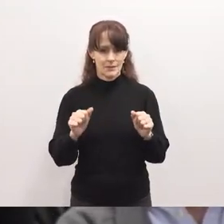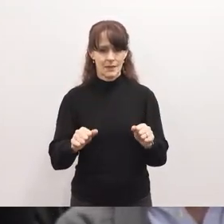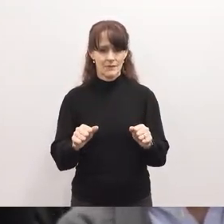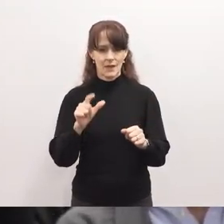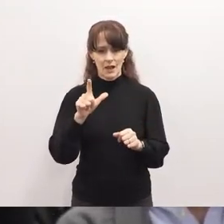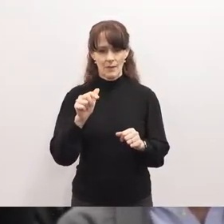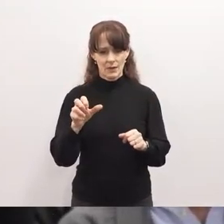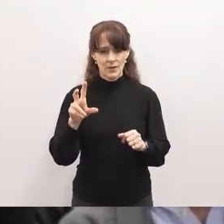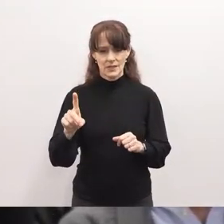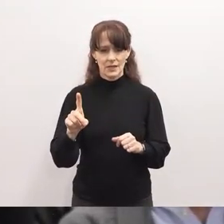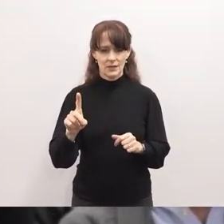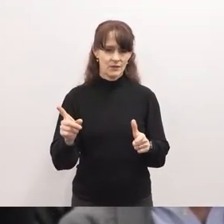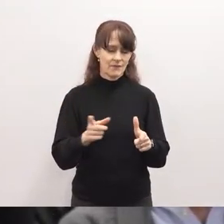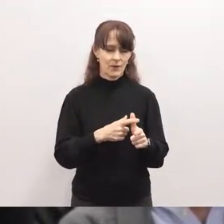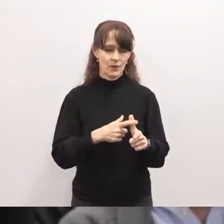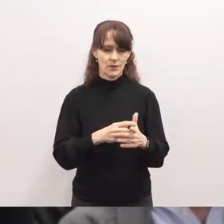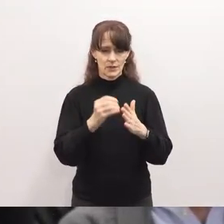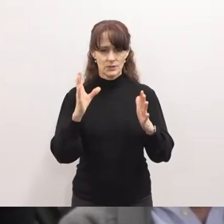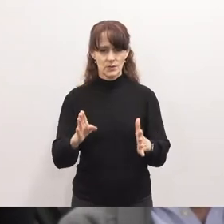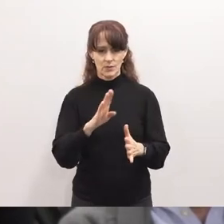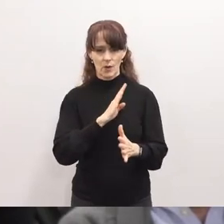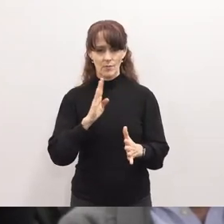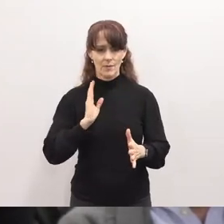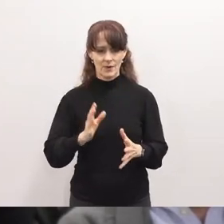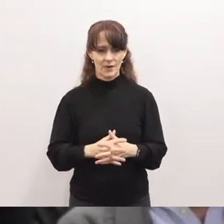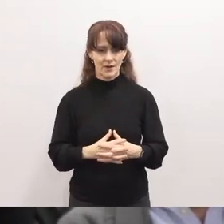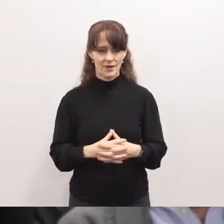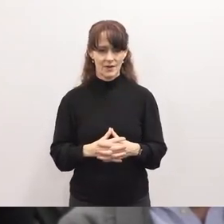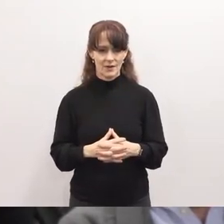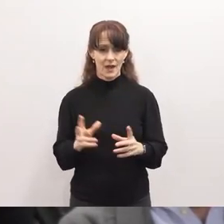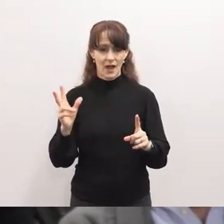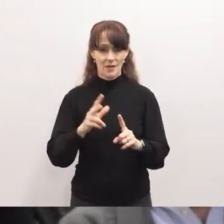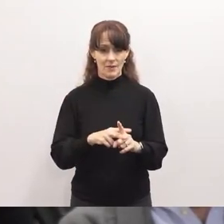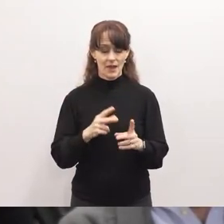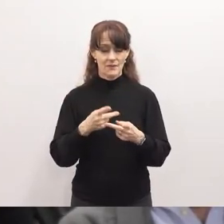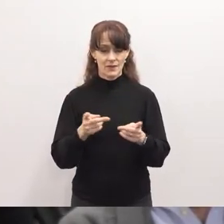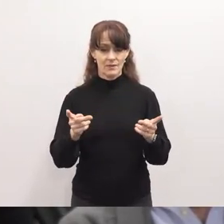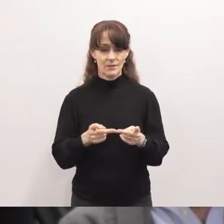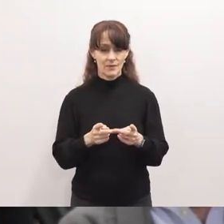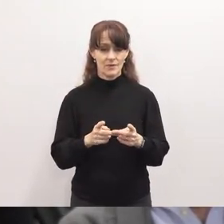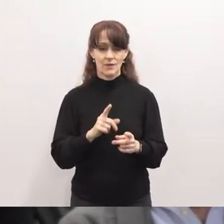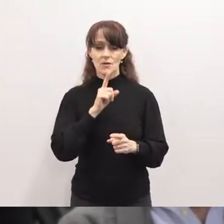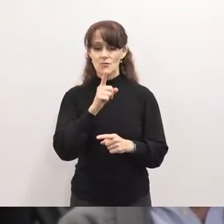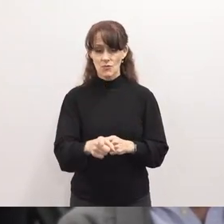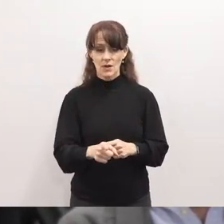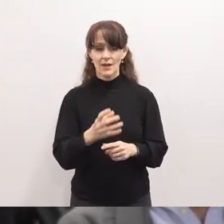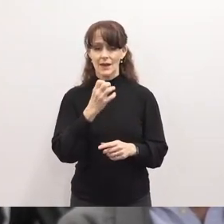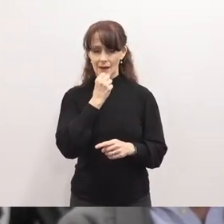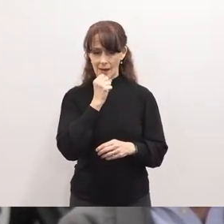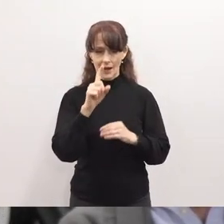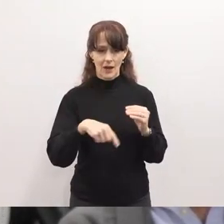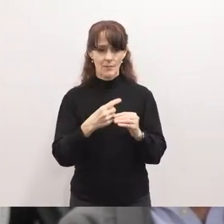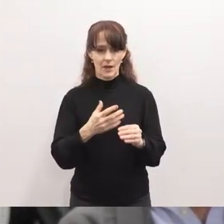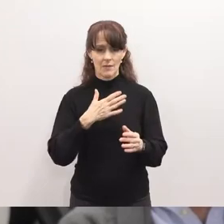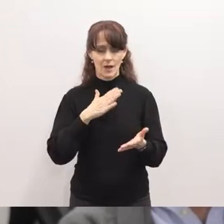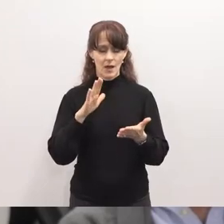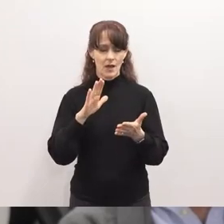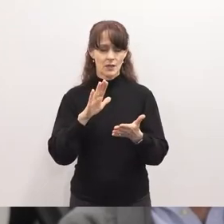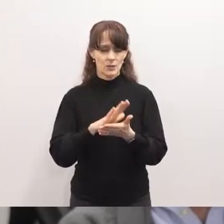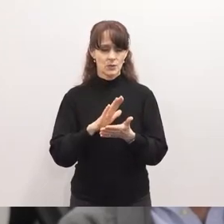Beach Unified School District's first student board member. I applied to this position because I truly care about my school